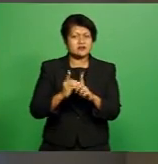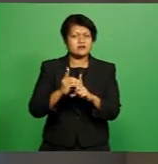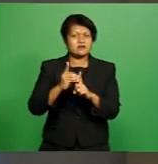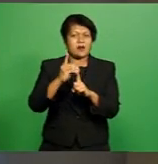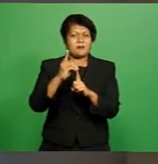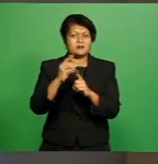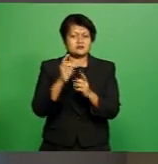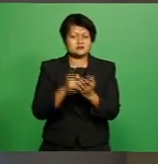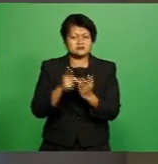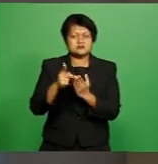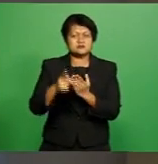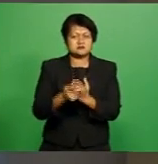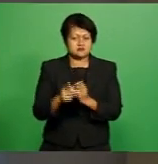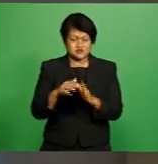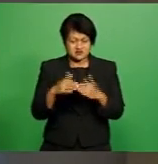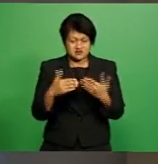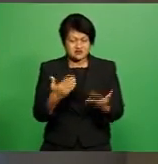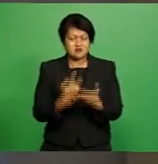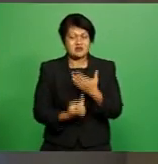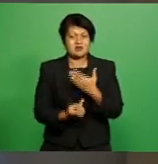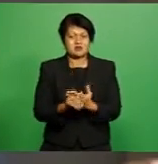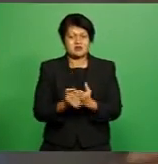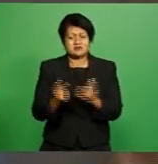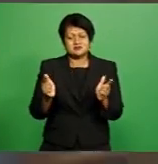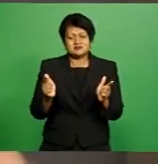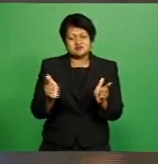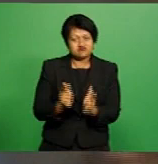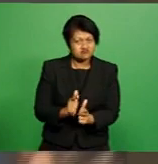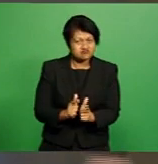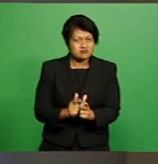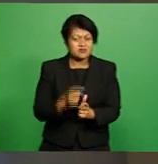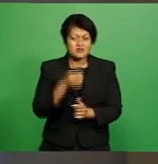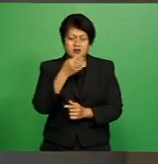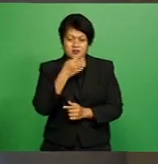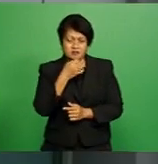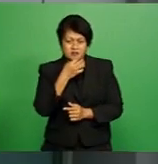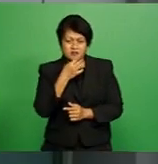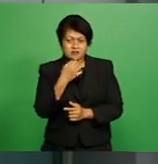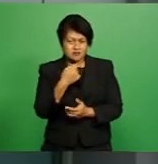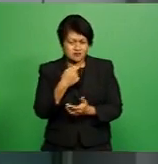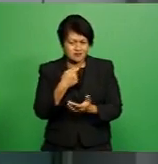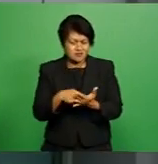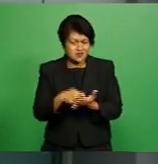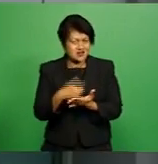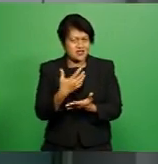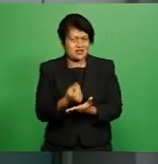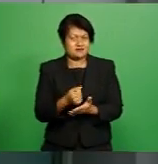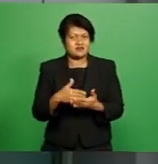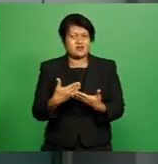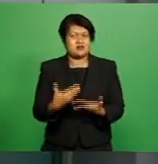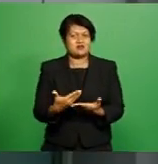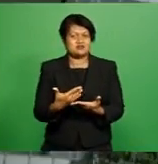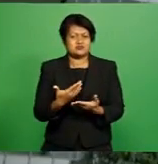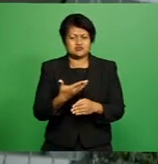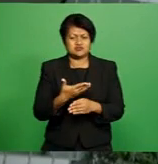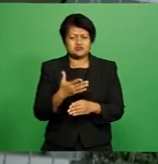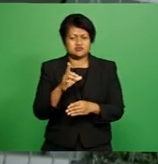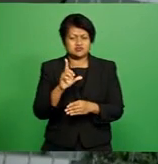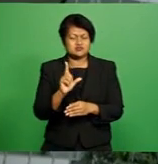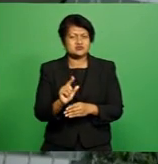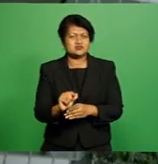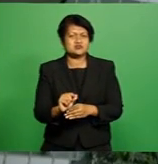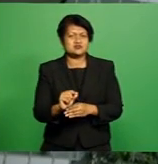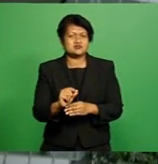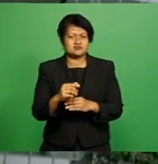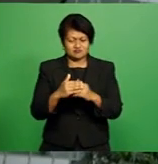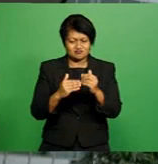That means there's less money available to be able to provide the sorts of developments that we need in this country. Whether it's for roads, whether it's for